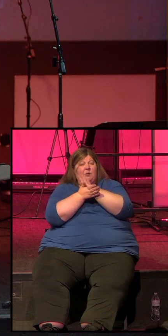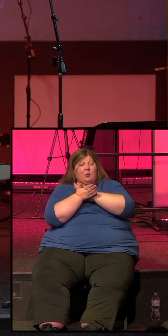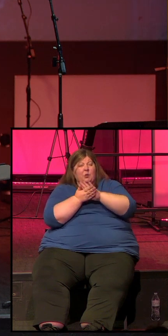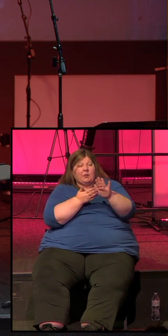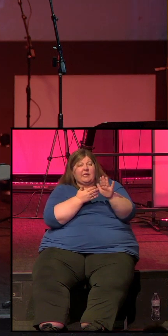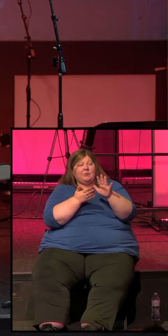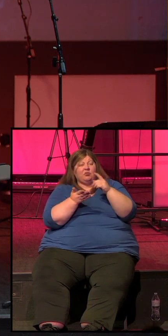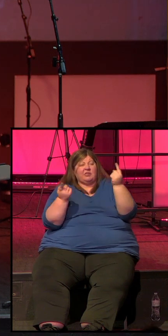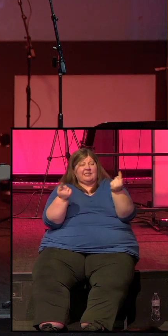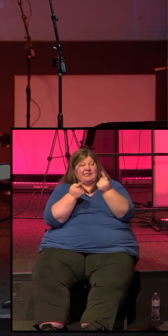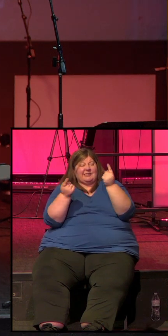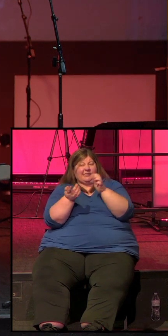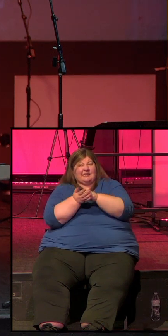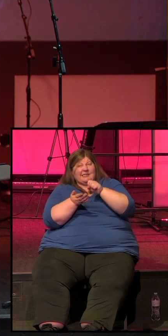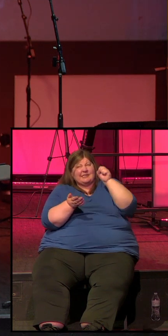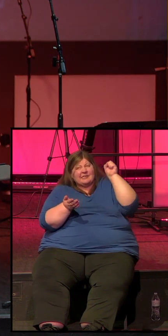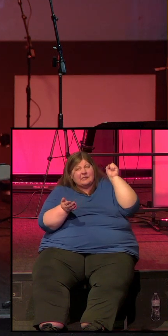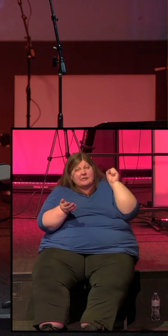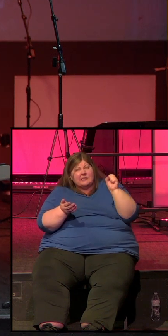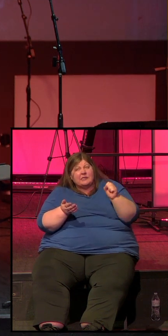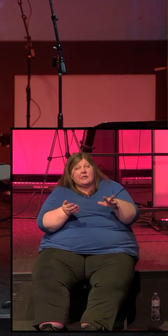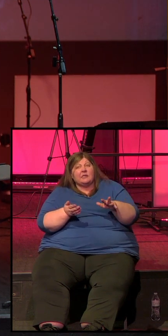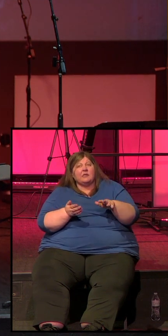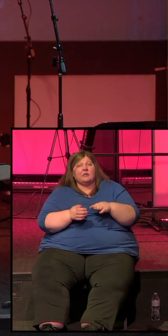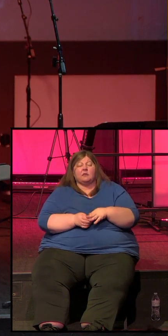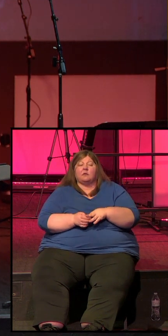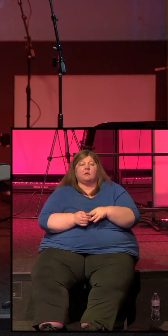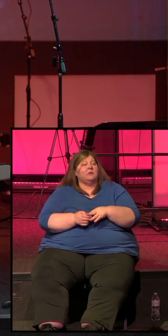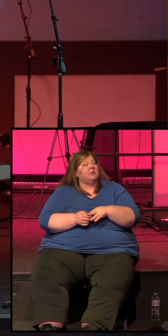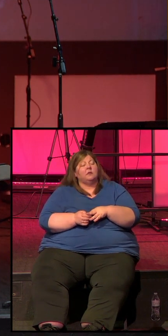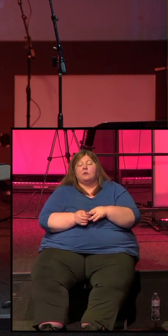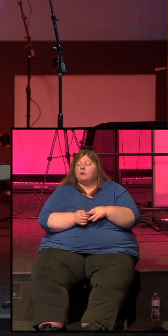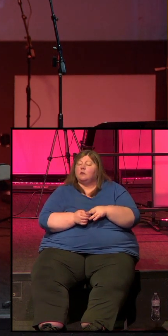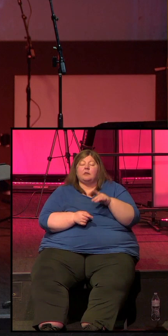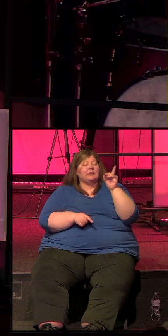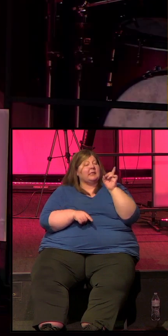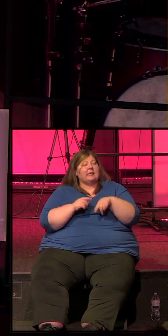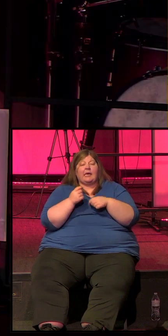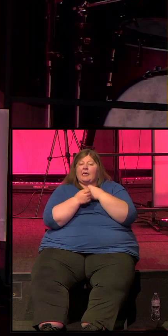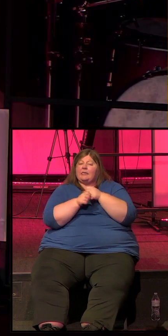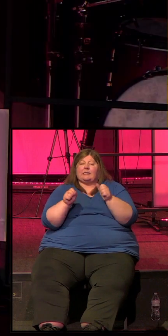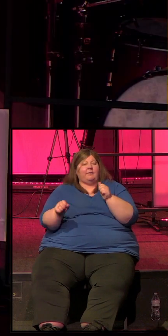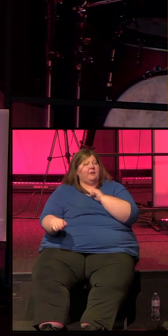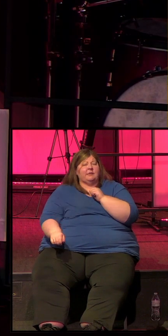of sins. We can't rescue ourselves.